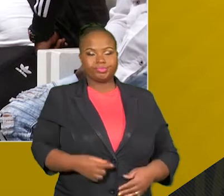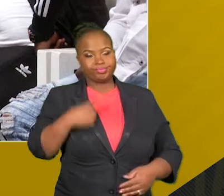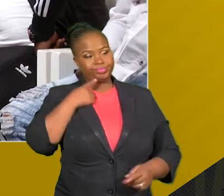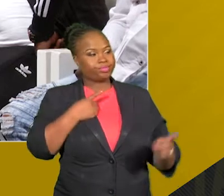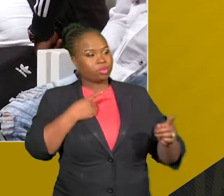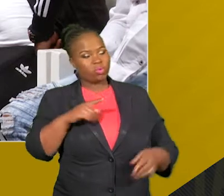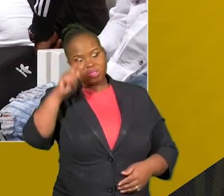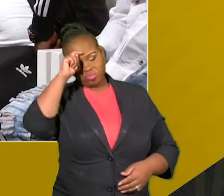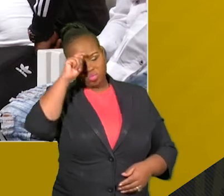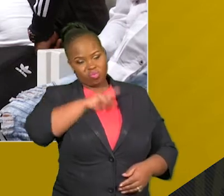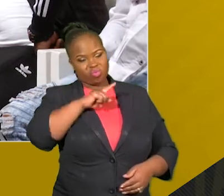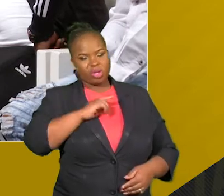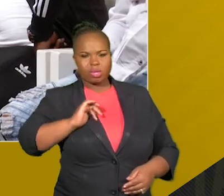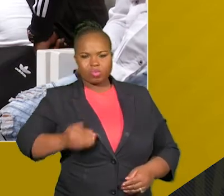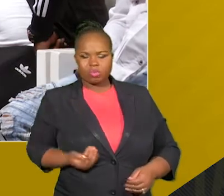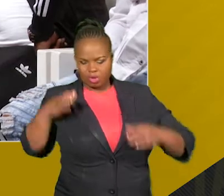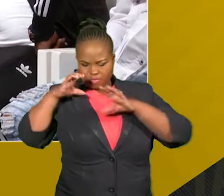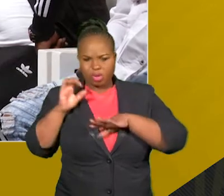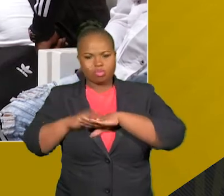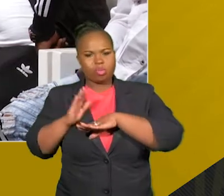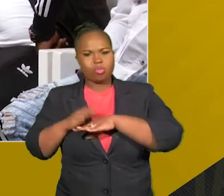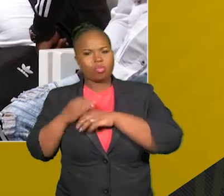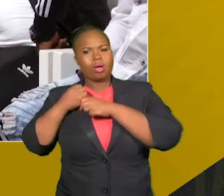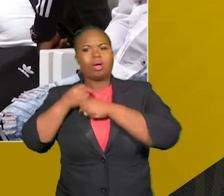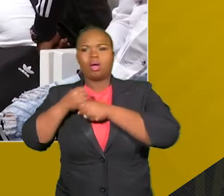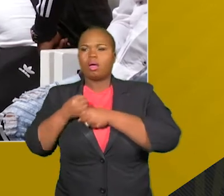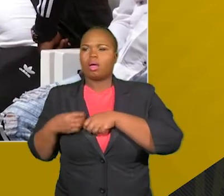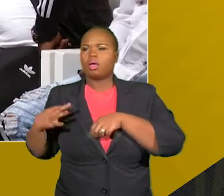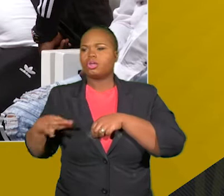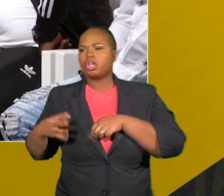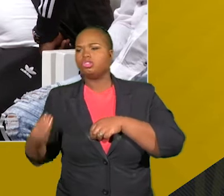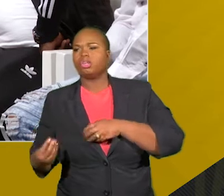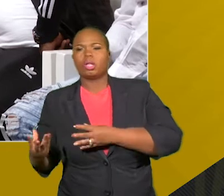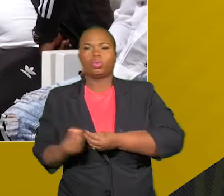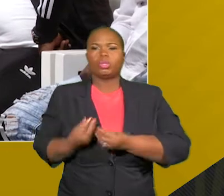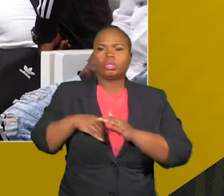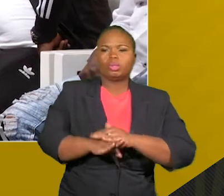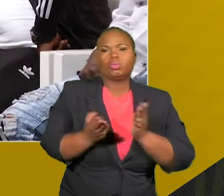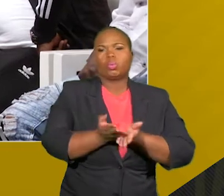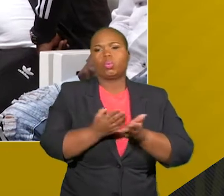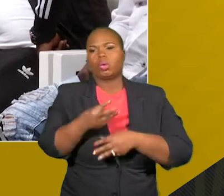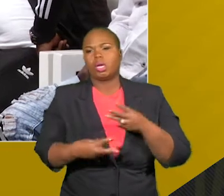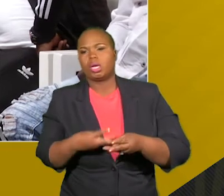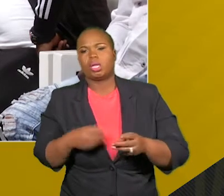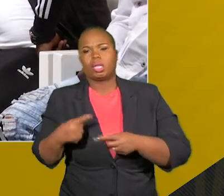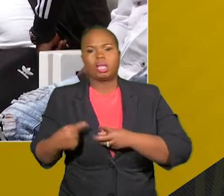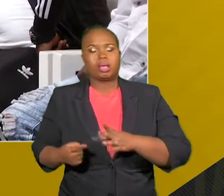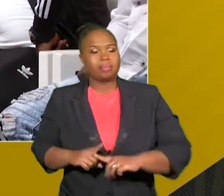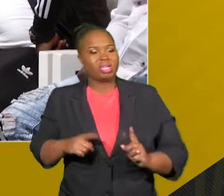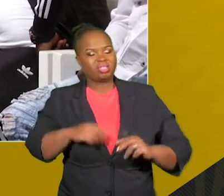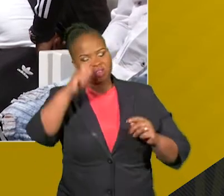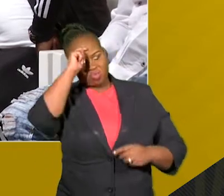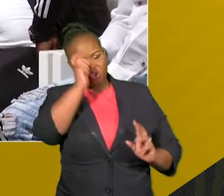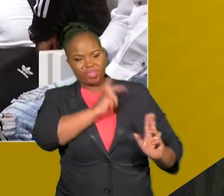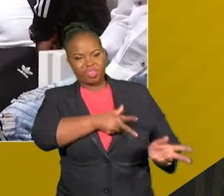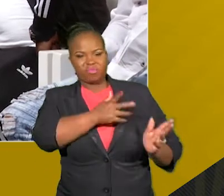boys, we raise women so much that they even a campaign, so take a girl child to work. But abantu besilisa, the boys are